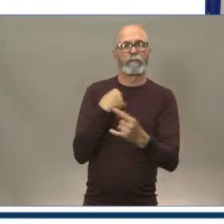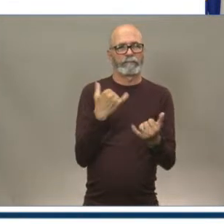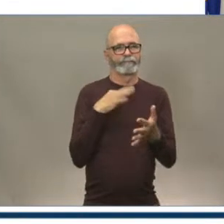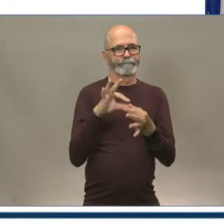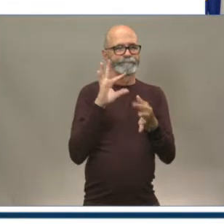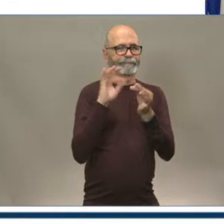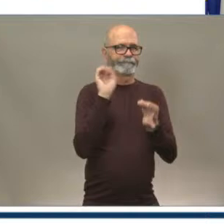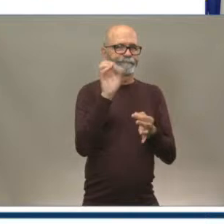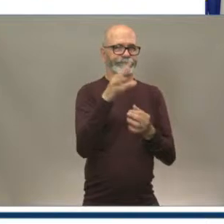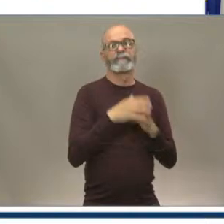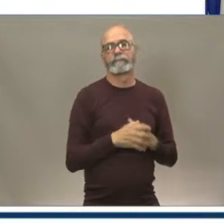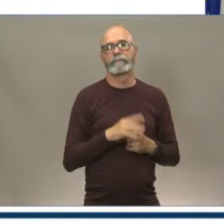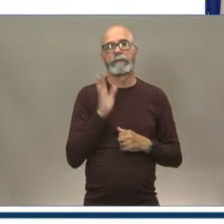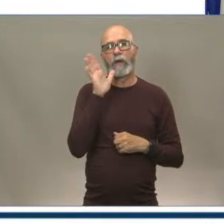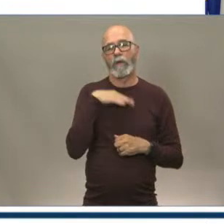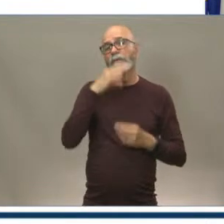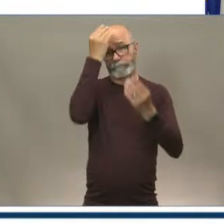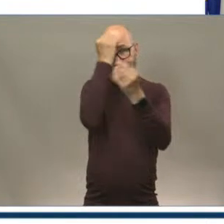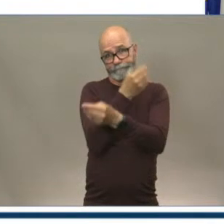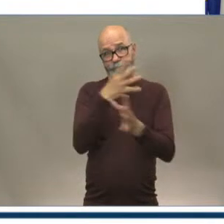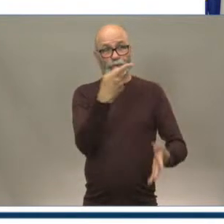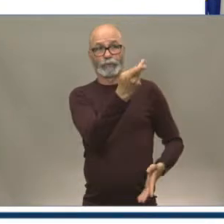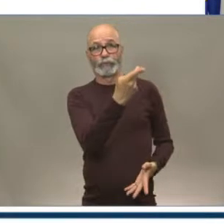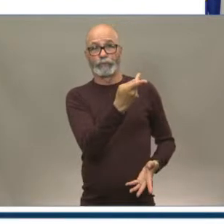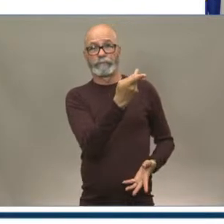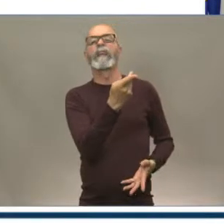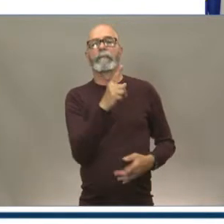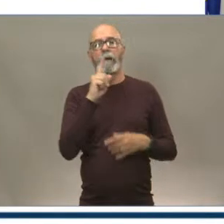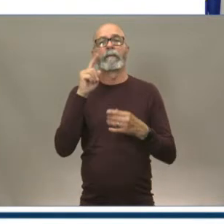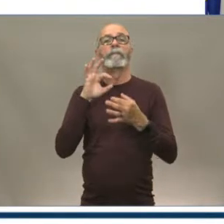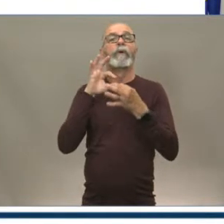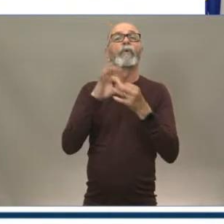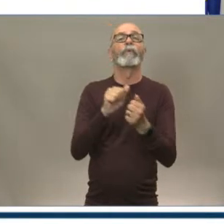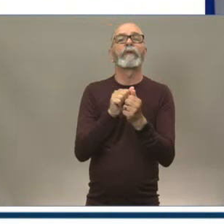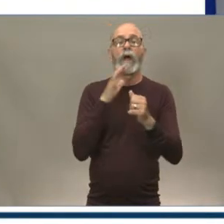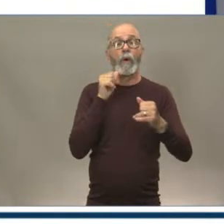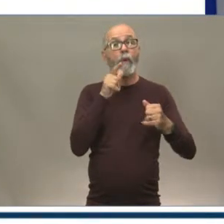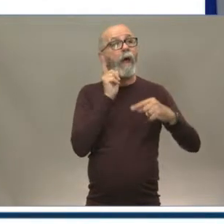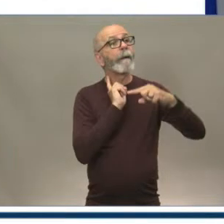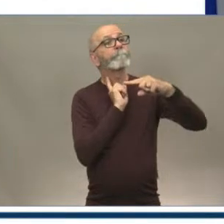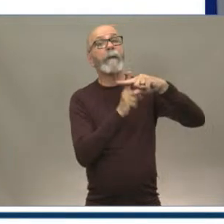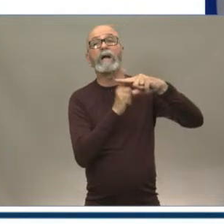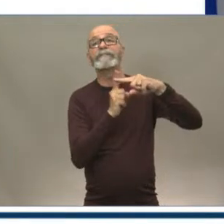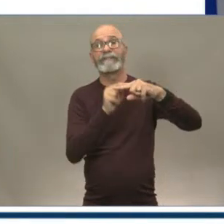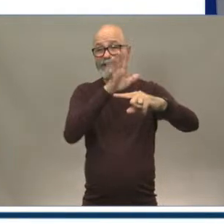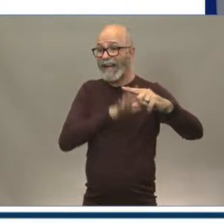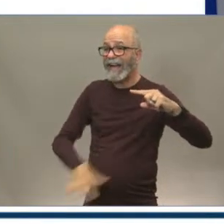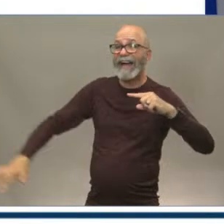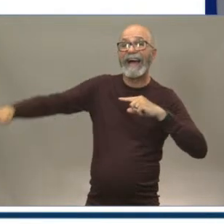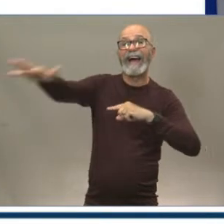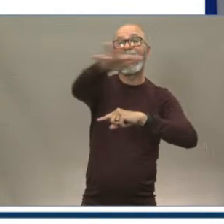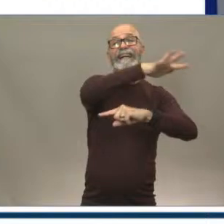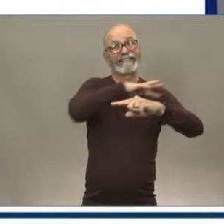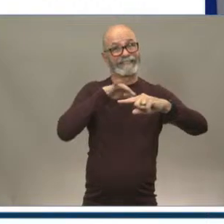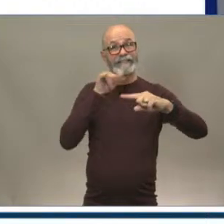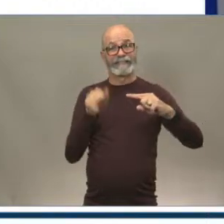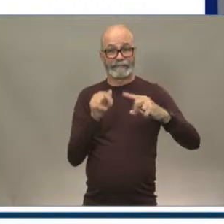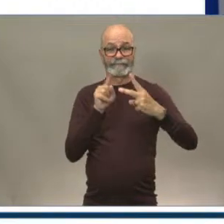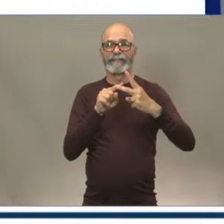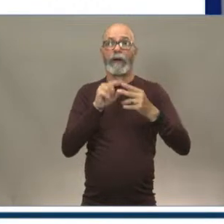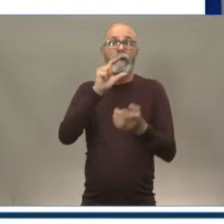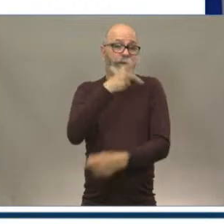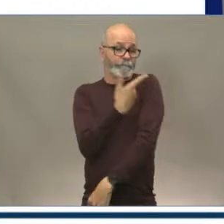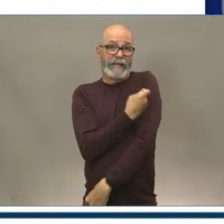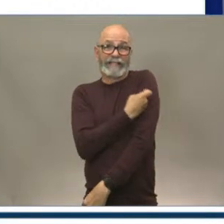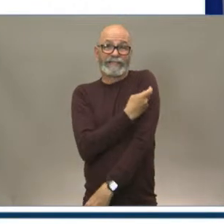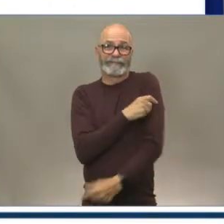share some details about our cases in our province and some more details about our vaccine rollout plan. So I'm going to turn it